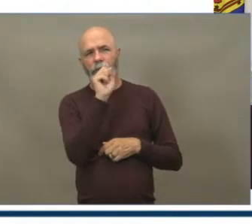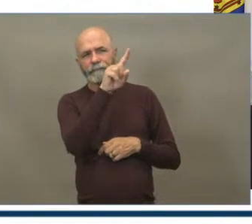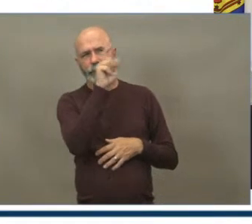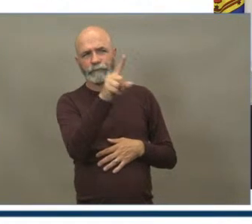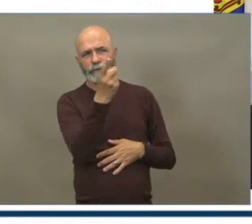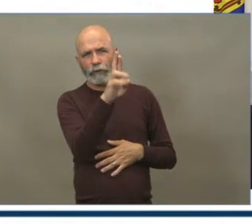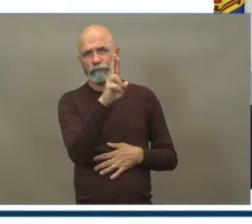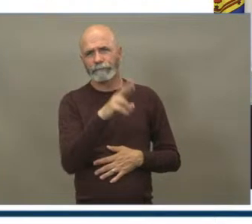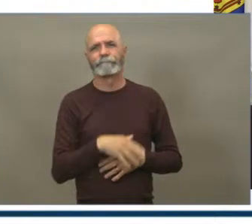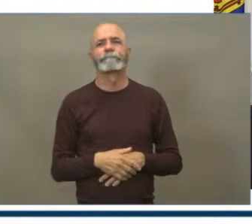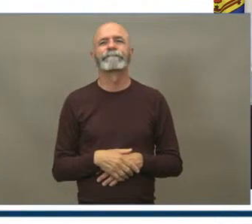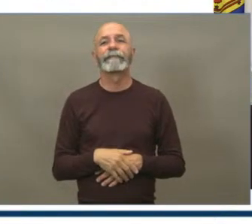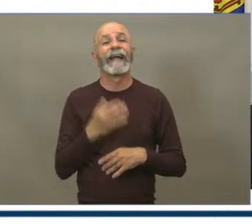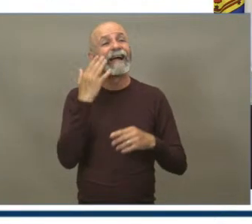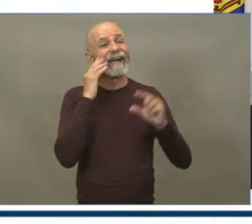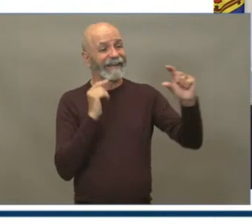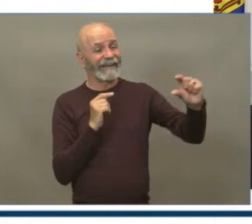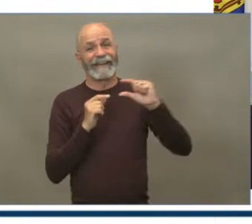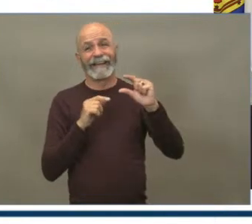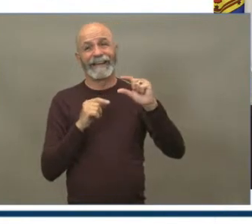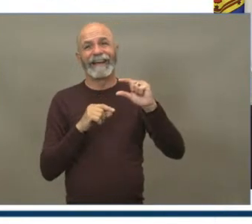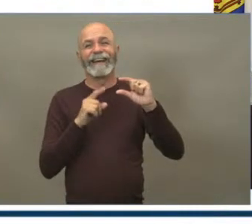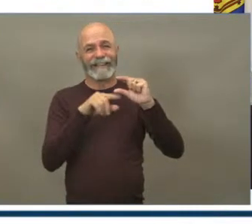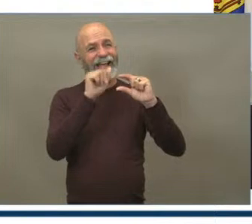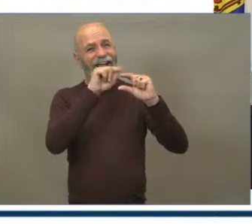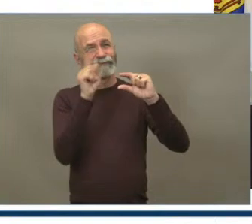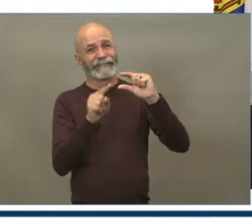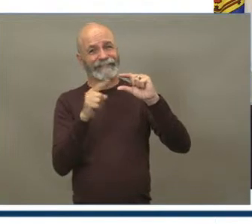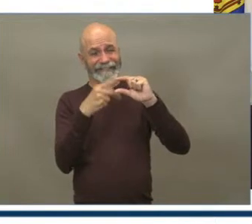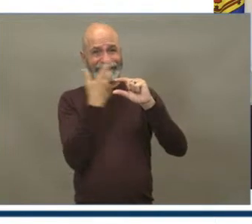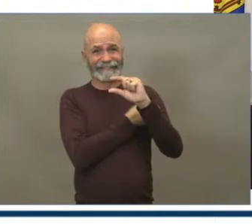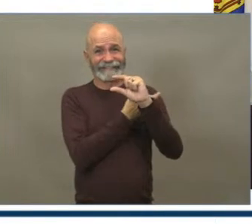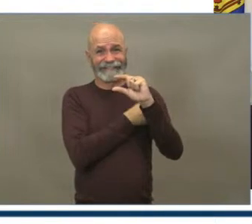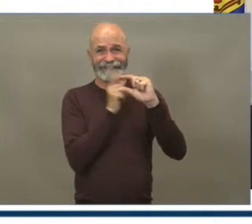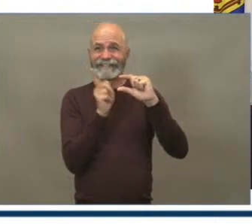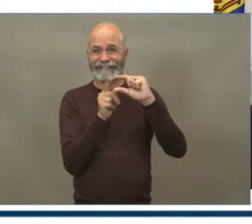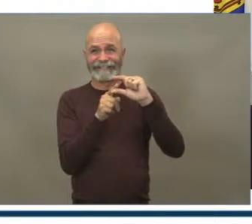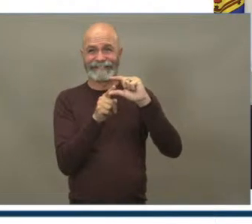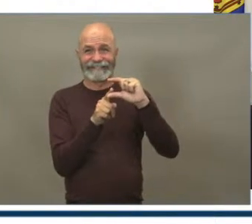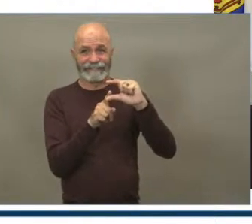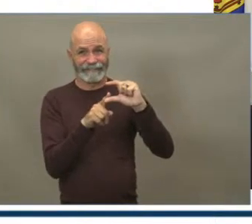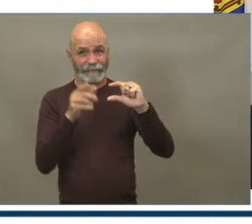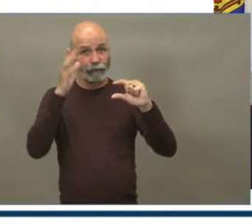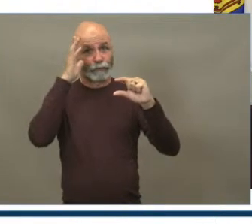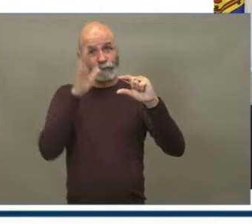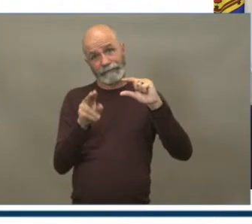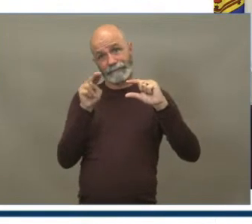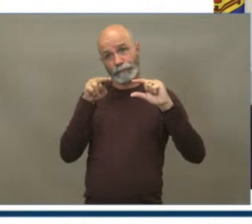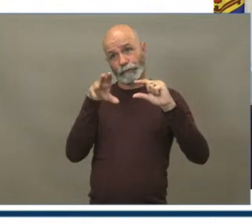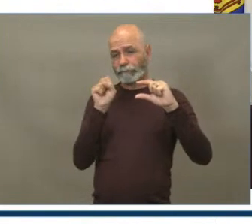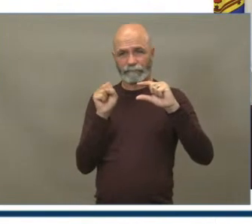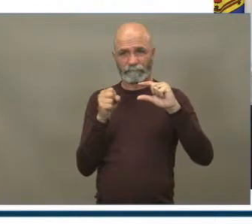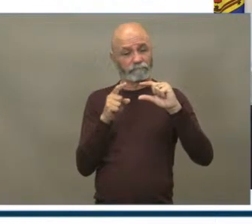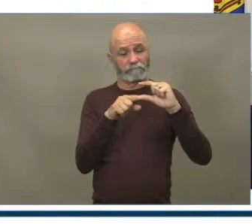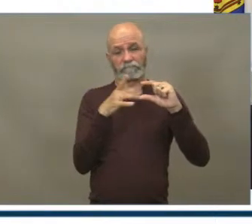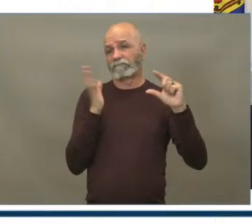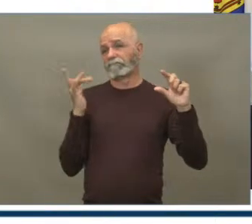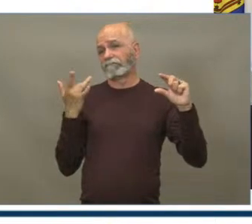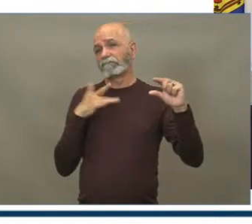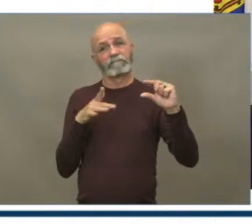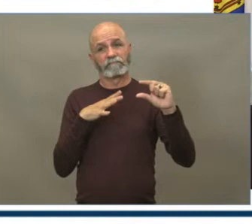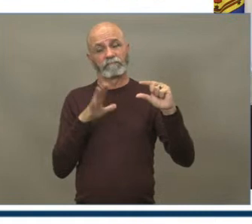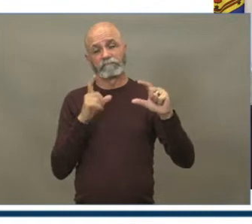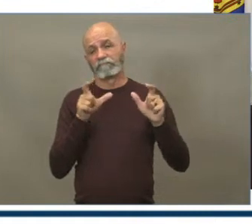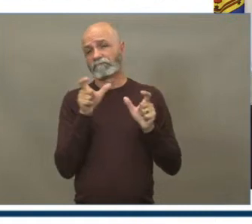vaccine. I'm wondering if Nova Scotia will stop using the vaccine entirely and stop administering it for first doses going